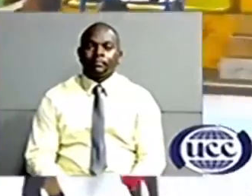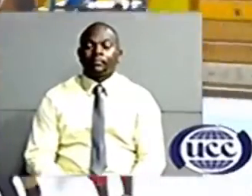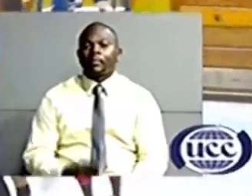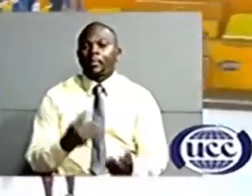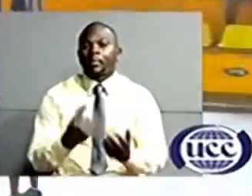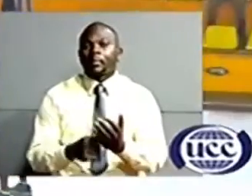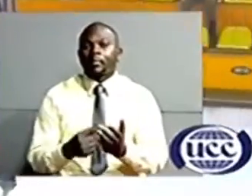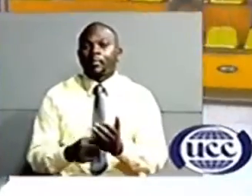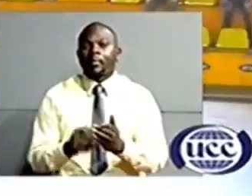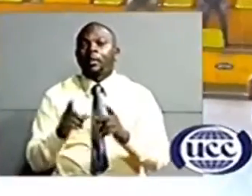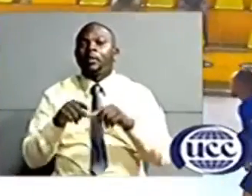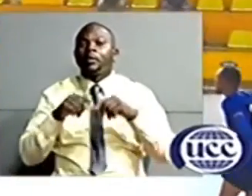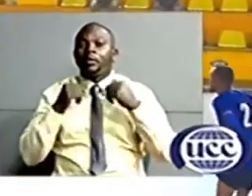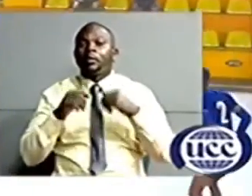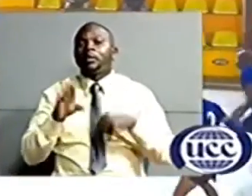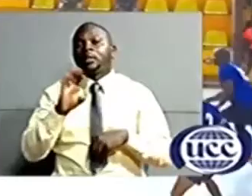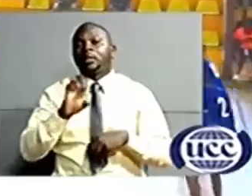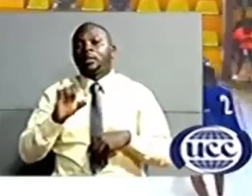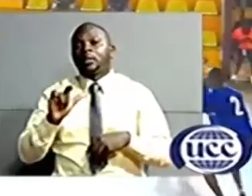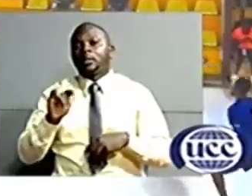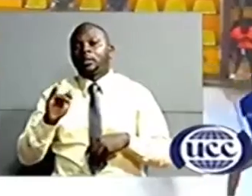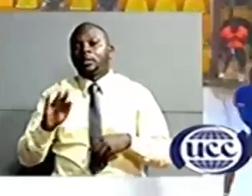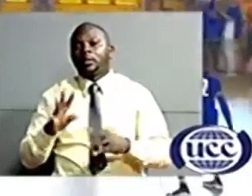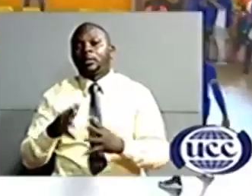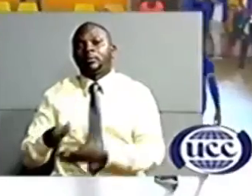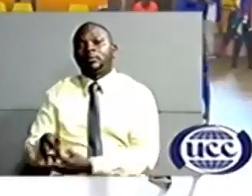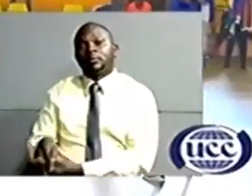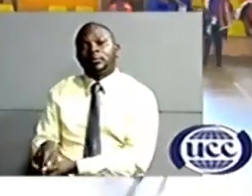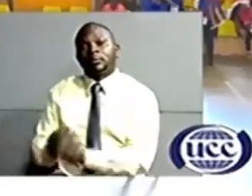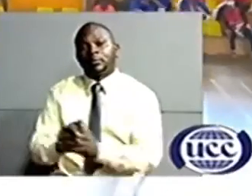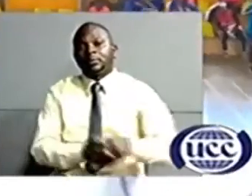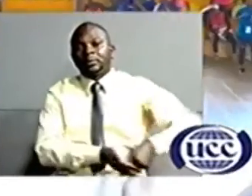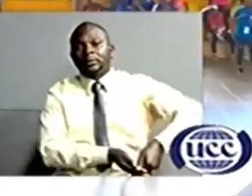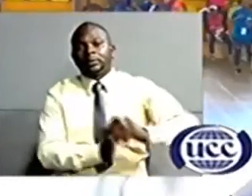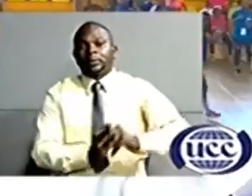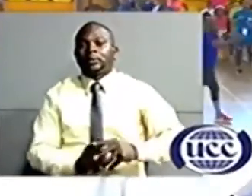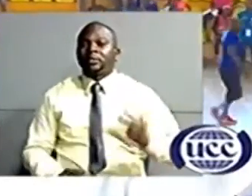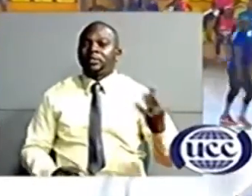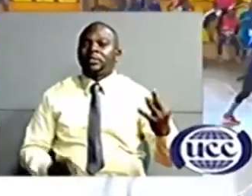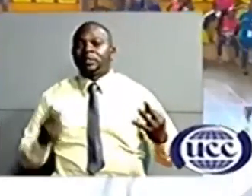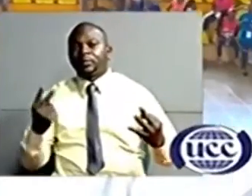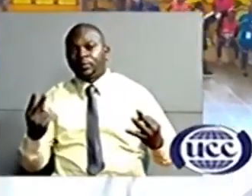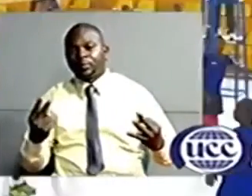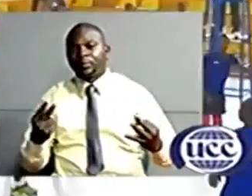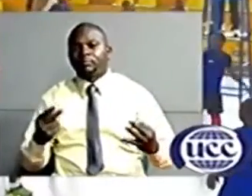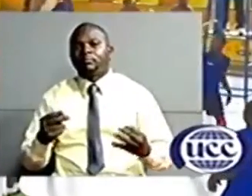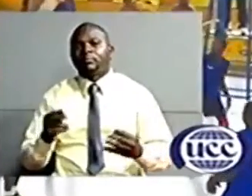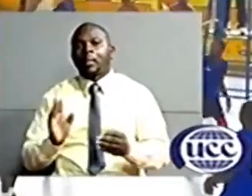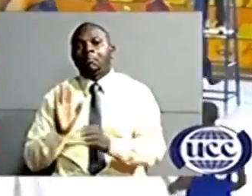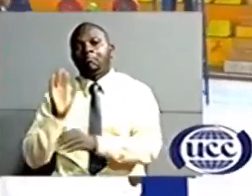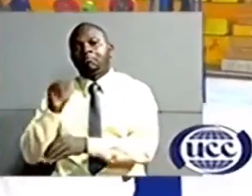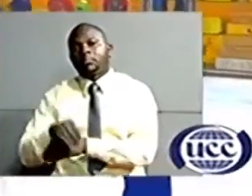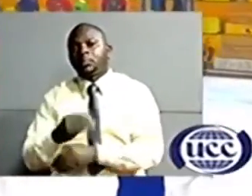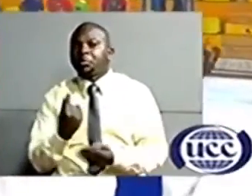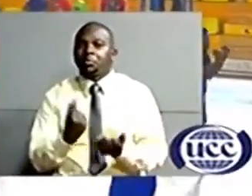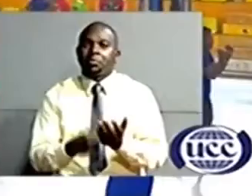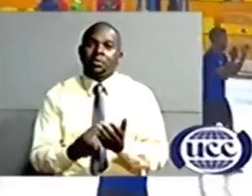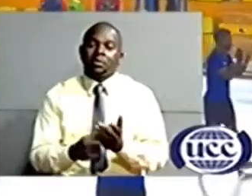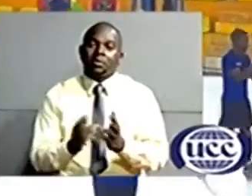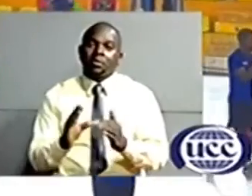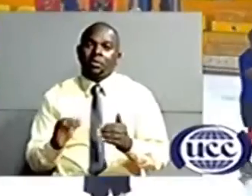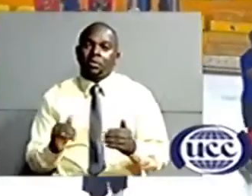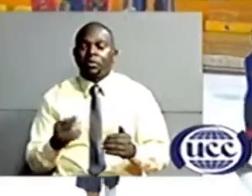Uganda has hosted Eala volleyball team in a game that ended 3-2 in favor of the visitors. Uganda led in the first set and second set,